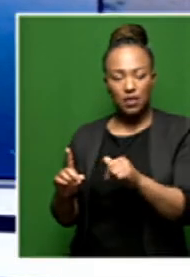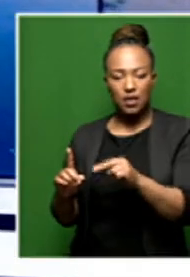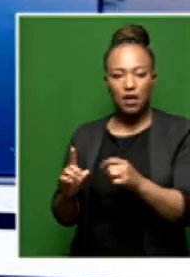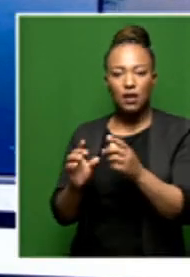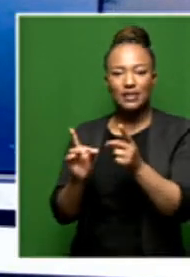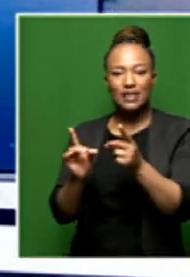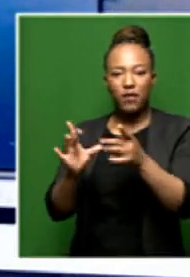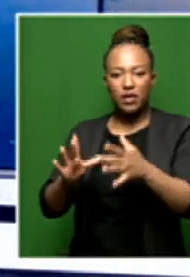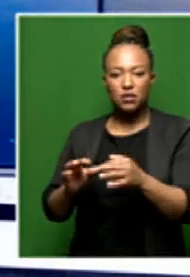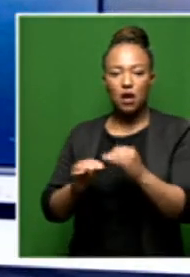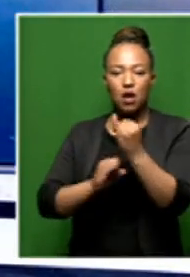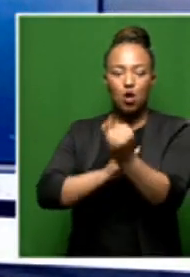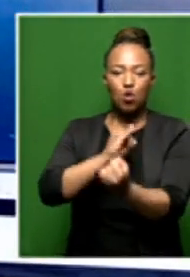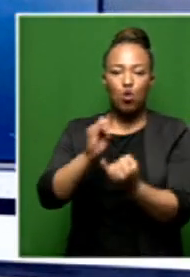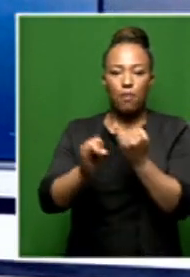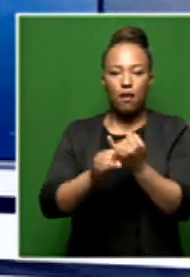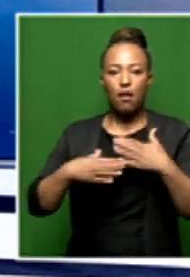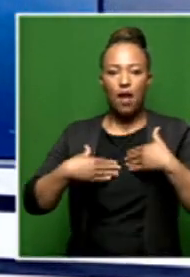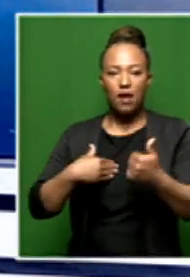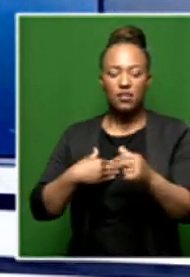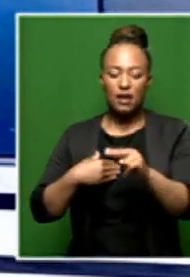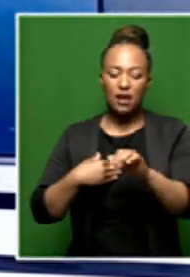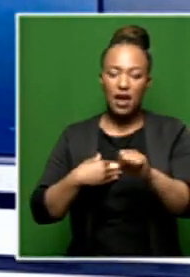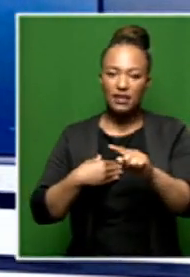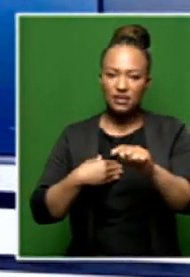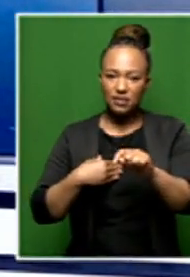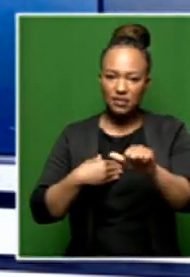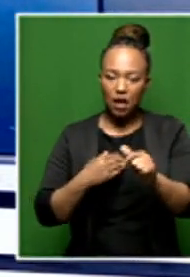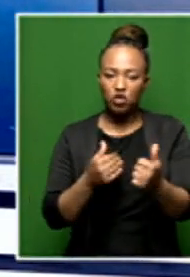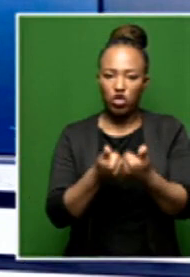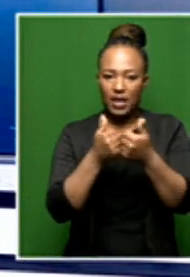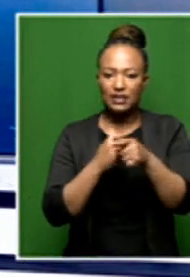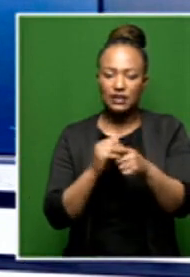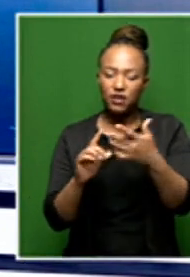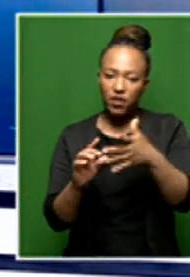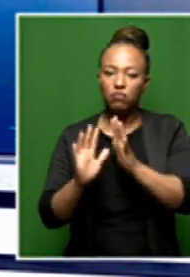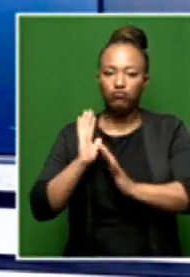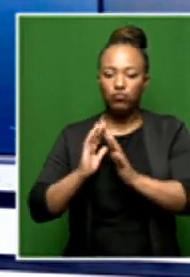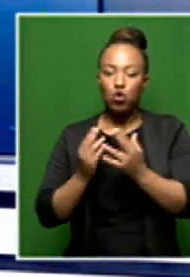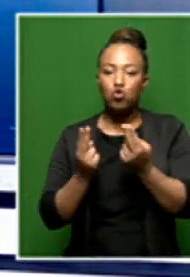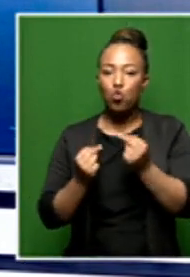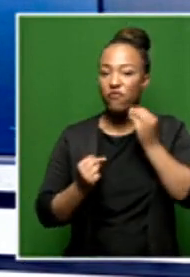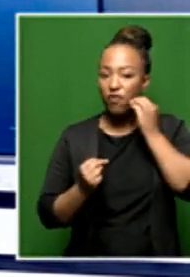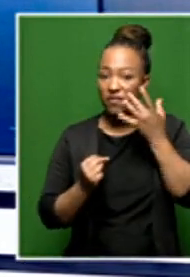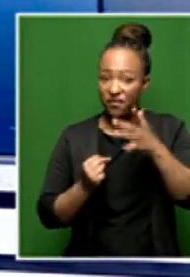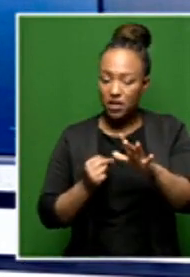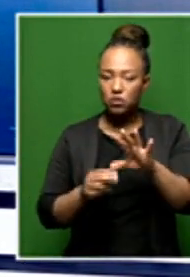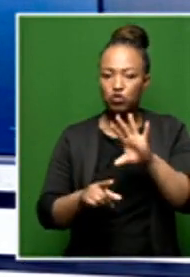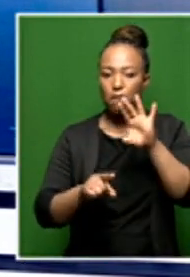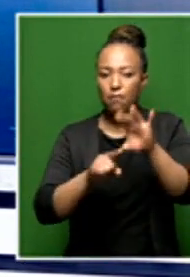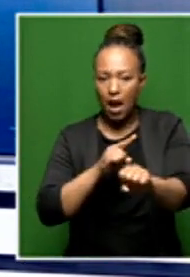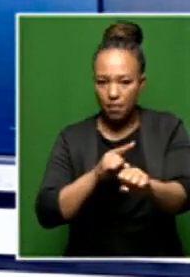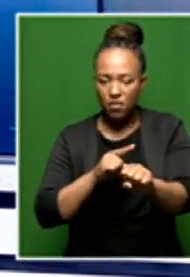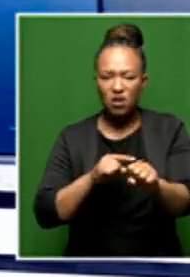of Global Health and Disability at Nesta Challenges, speaking to us about new data which shows that